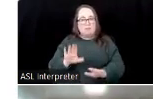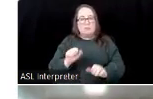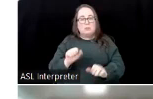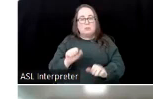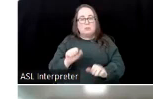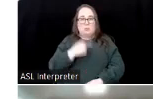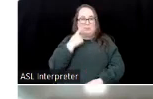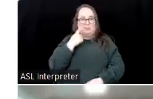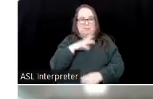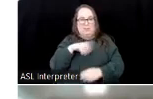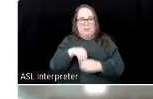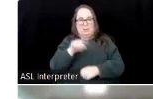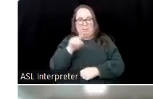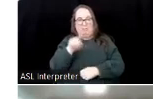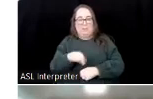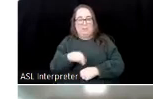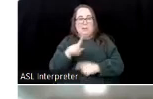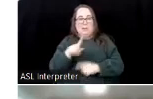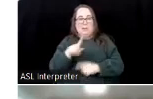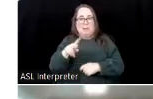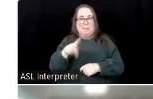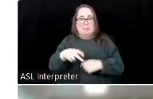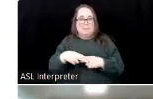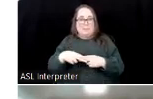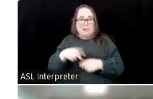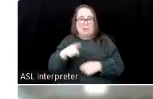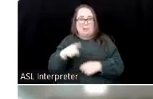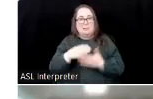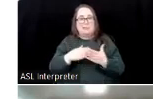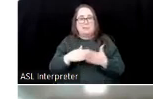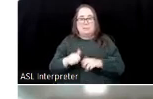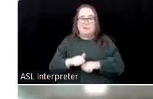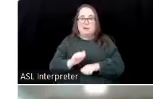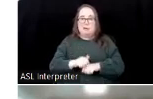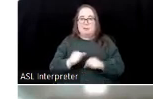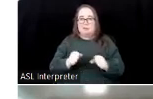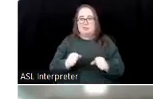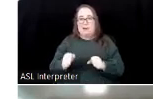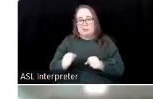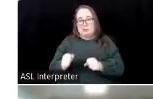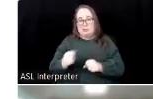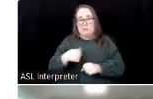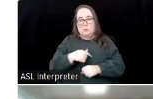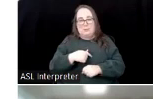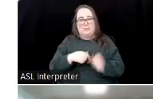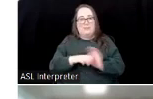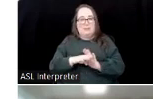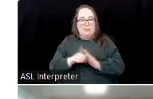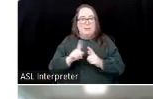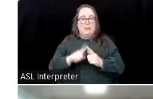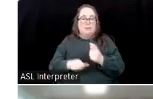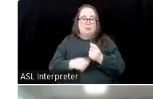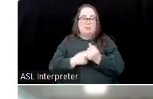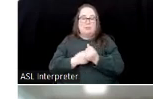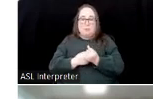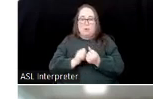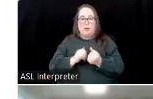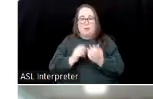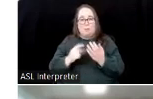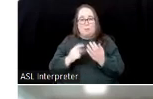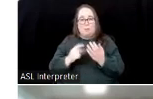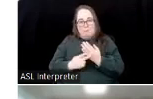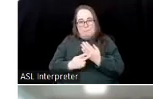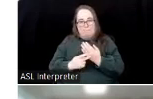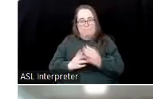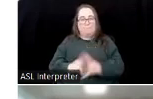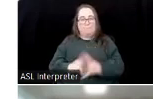just include here, kind of as a wrap-up slide, some concrete strategies that we've developed to support our program.